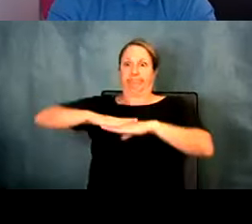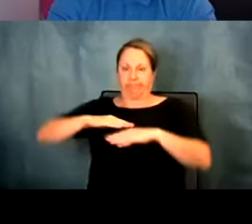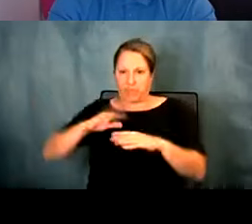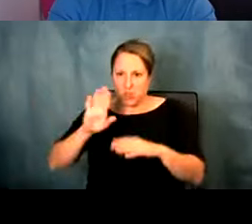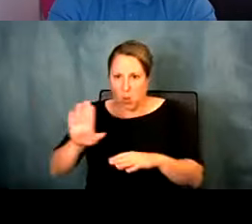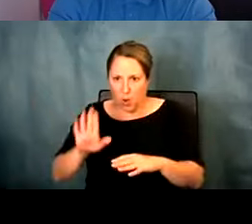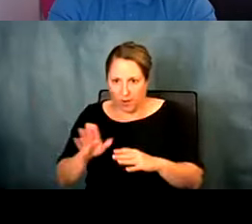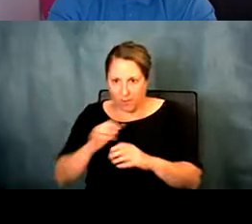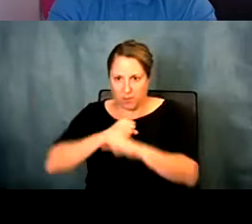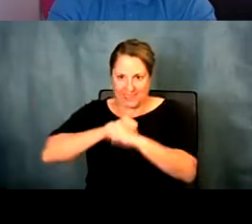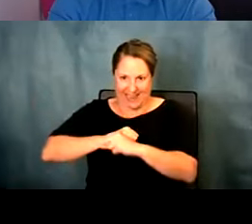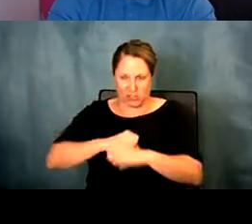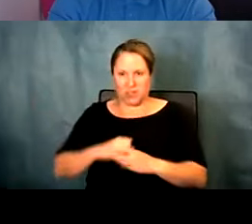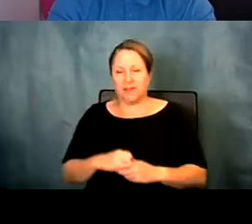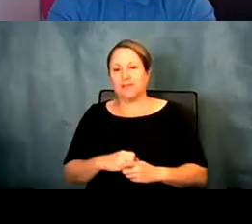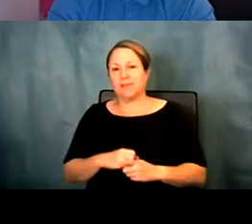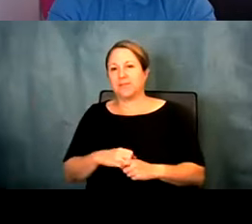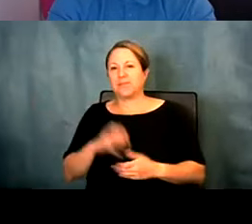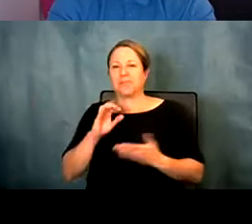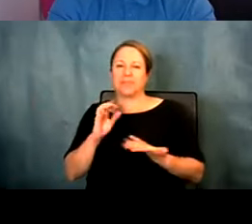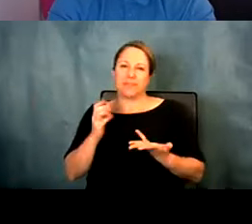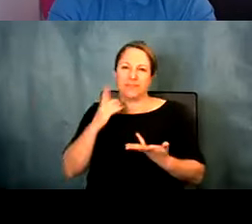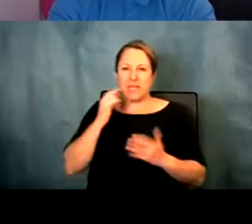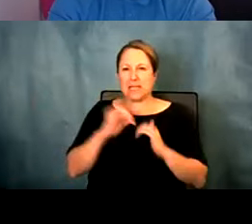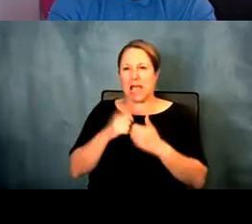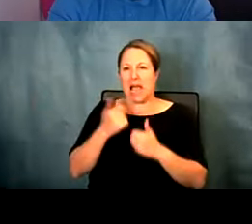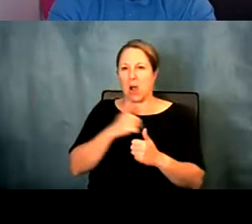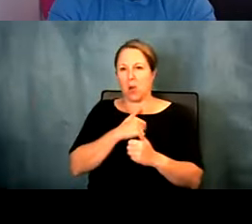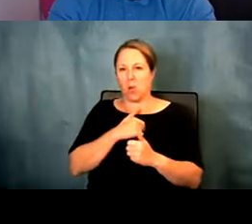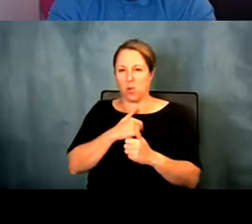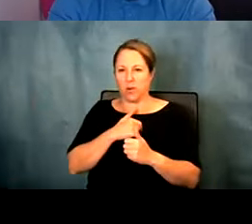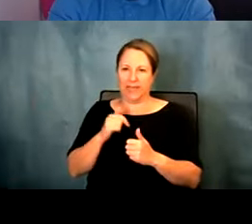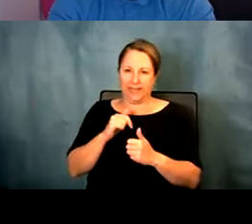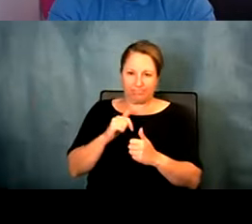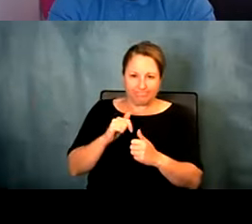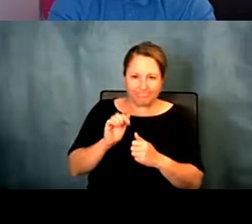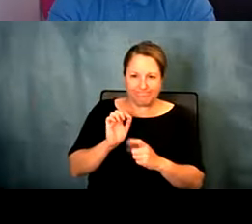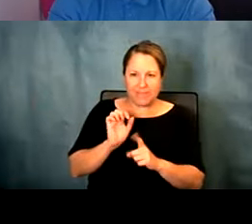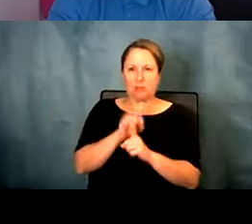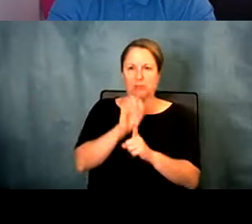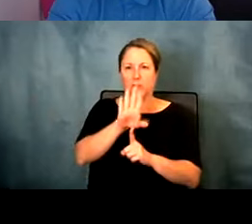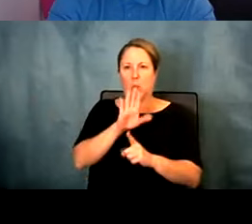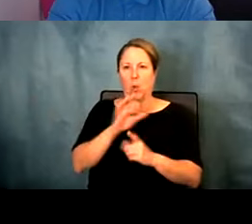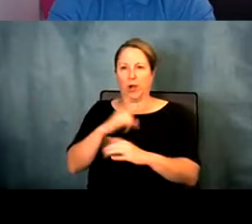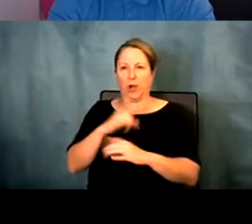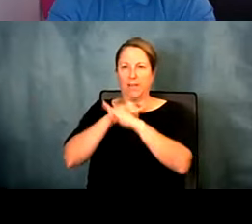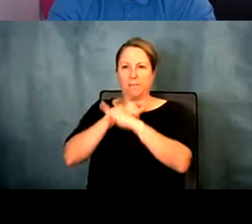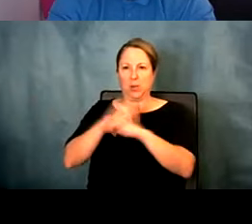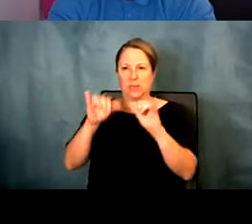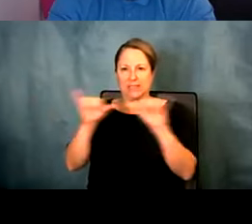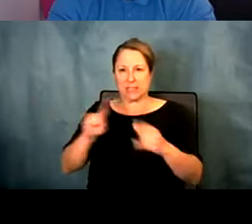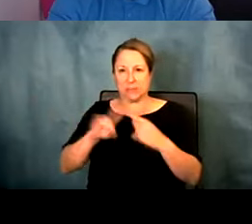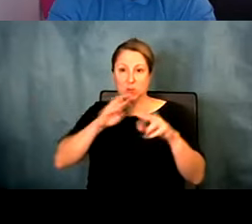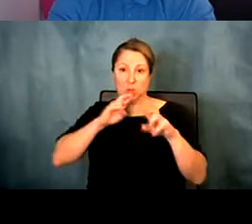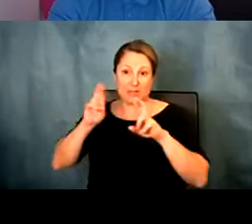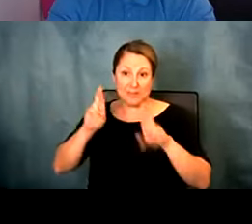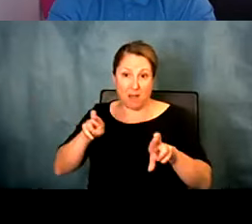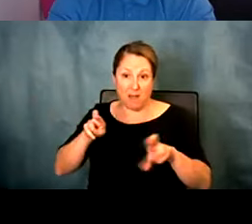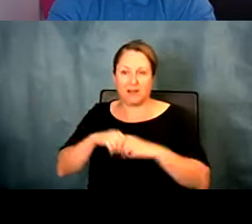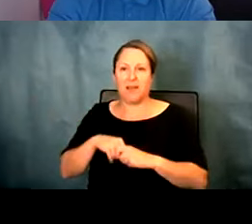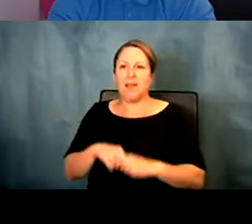your immune system to respond. And so there are some people who had some benefit, but the likelihood that you're going